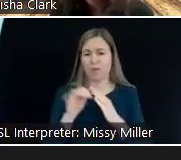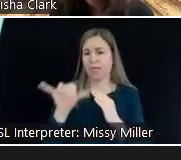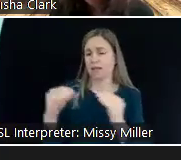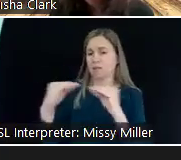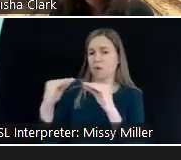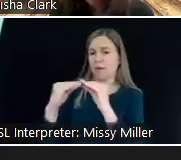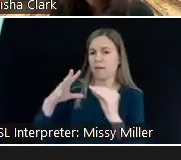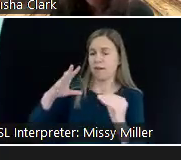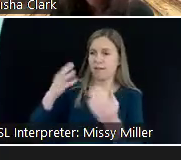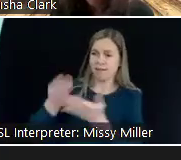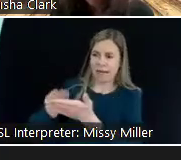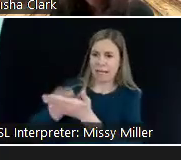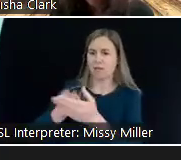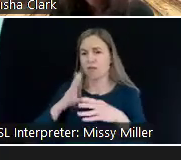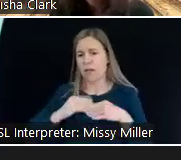eligibility type question.